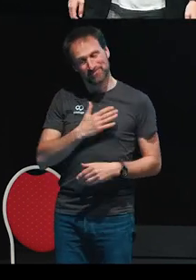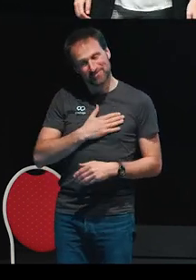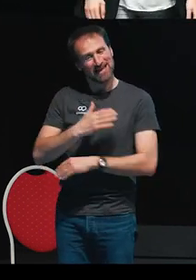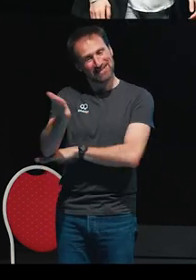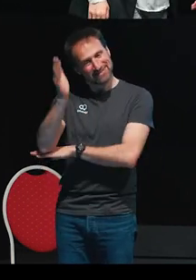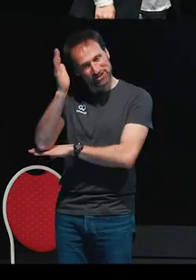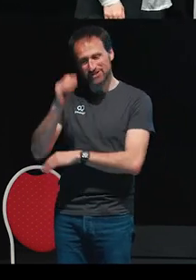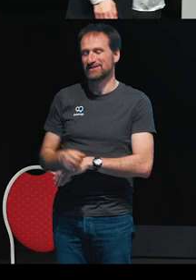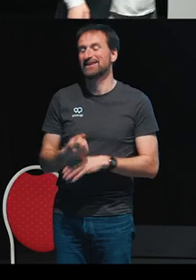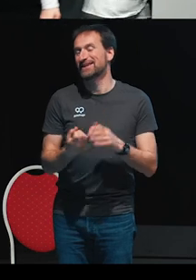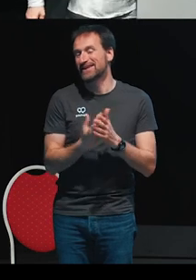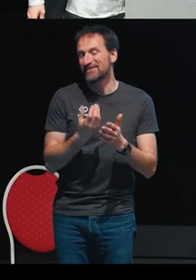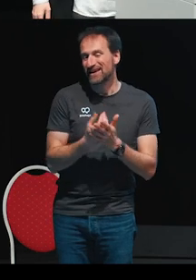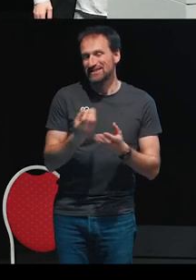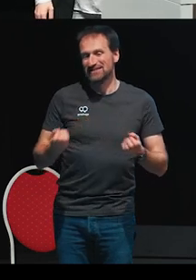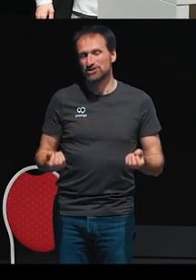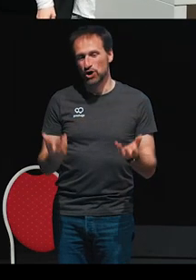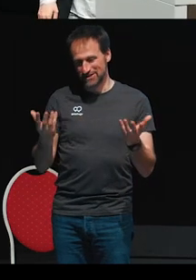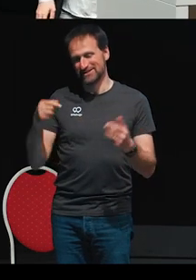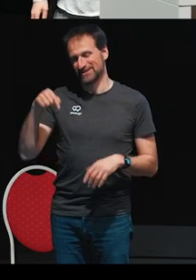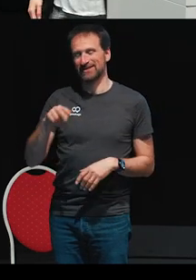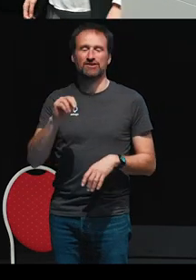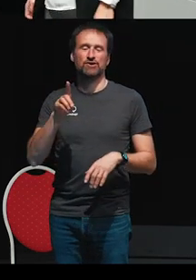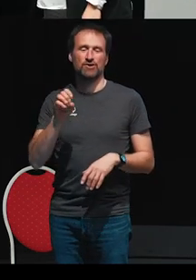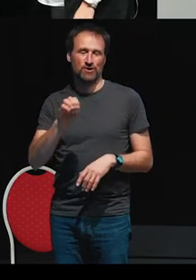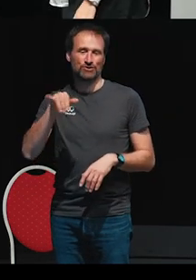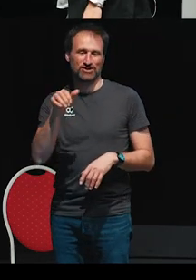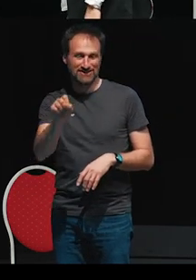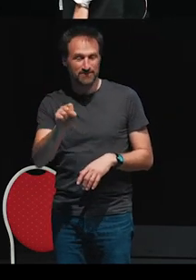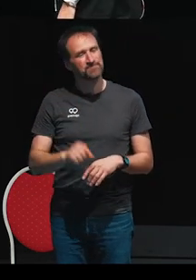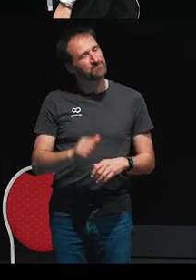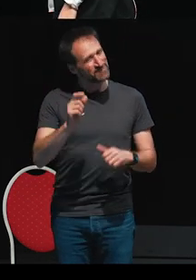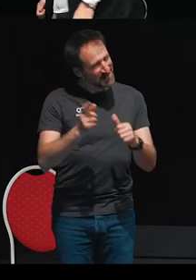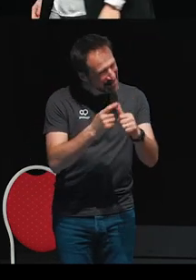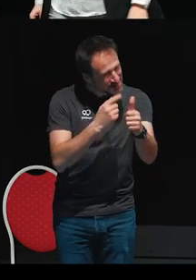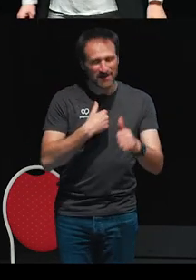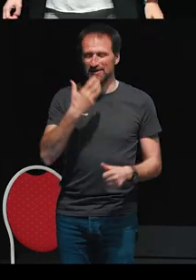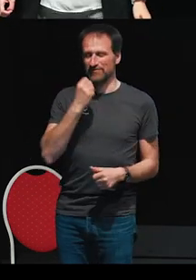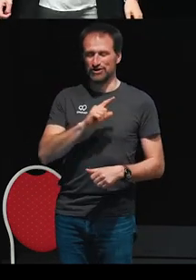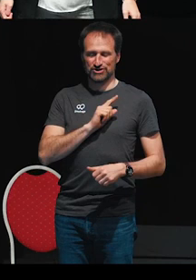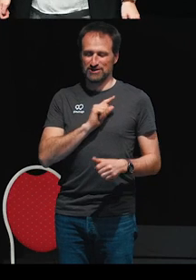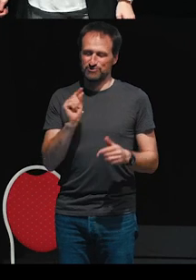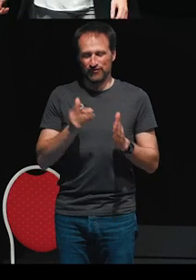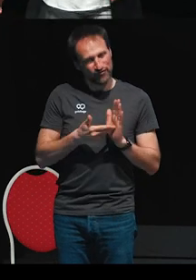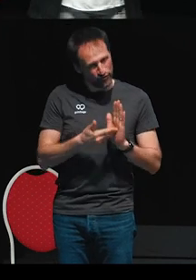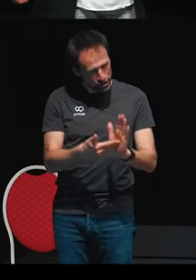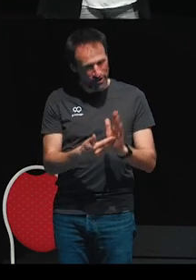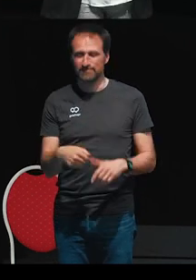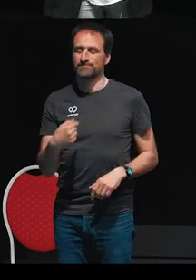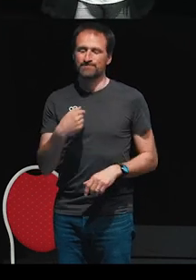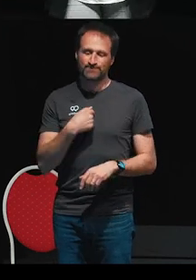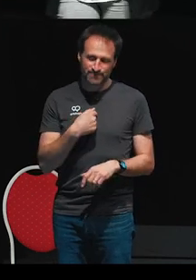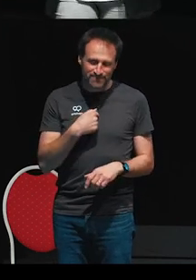event sourcing in Node.js. So first, I would like to introduce myself a little bit. So